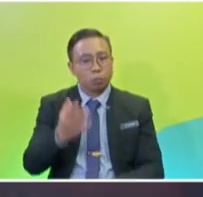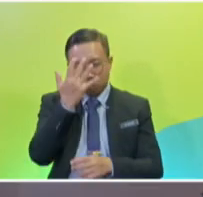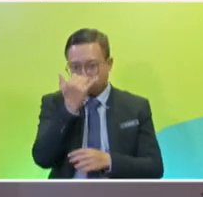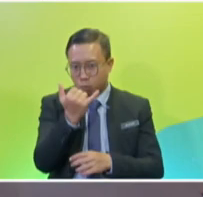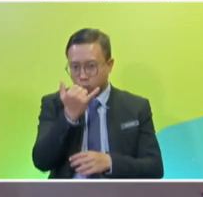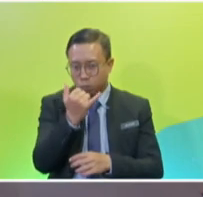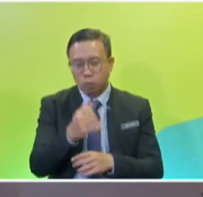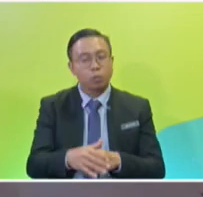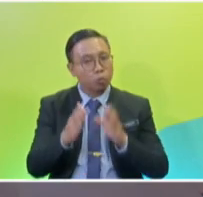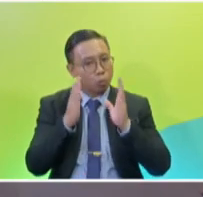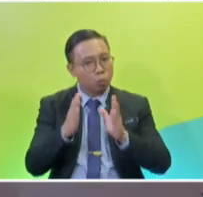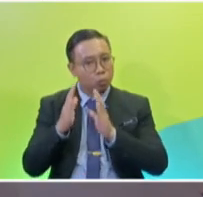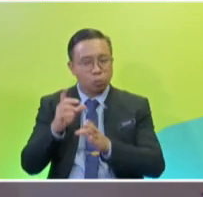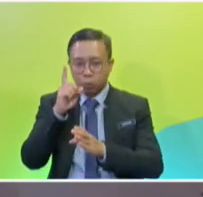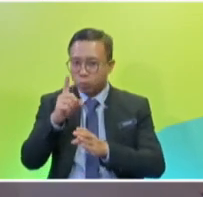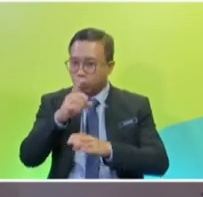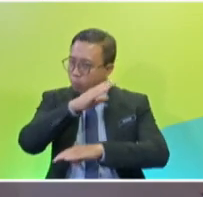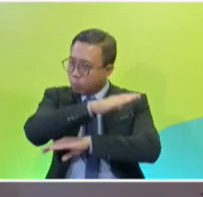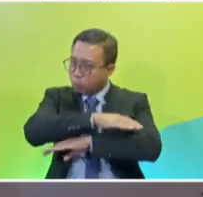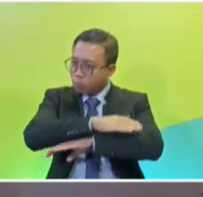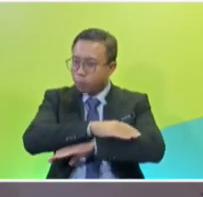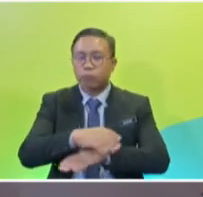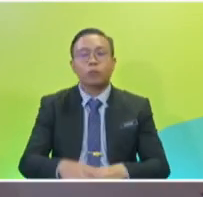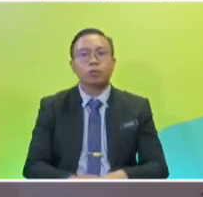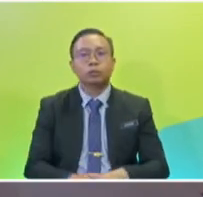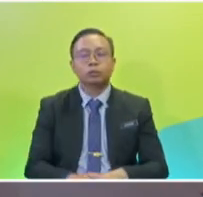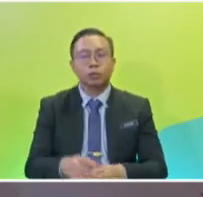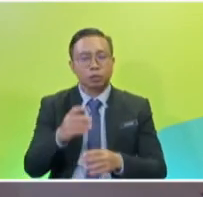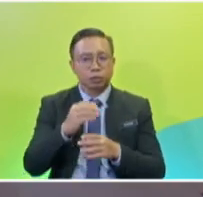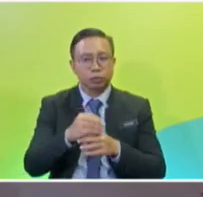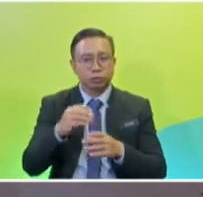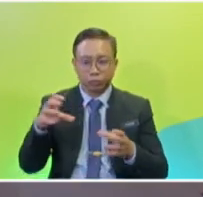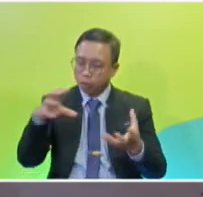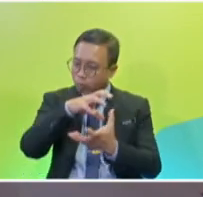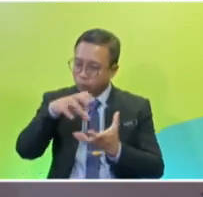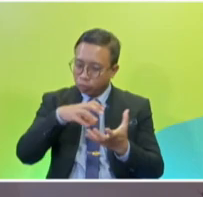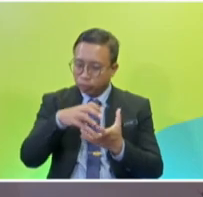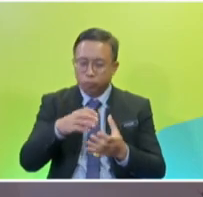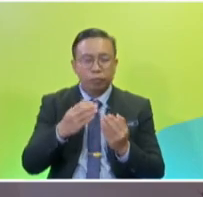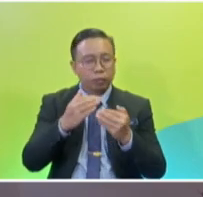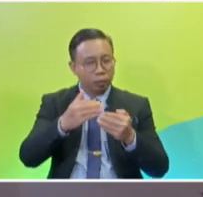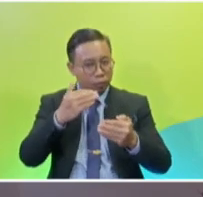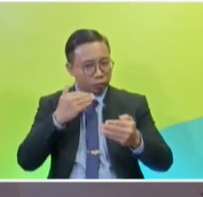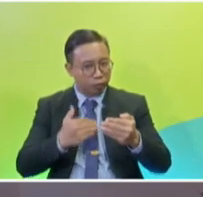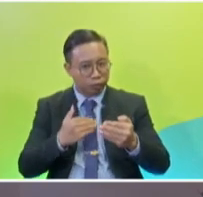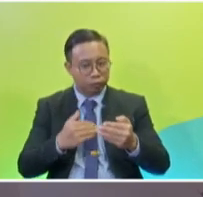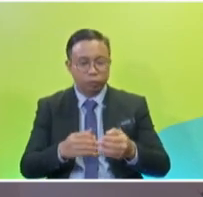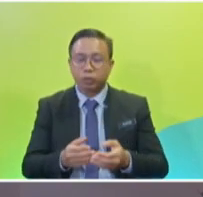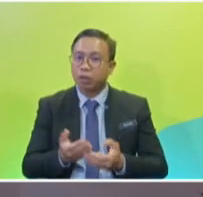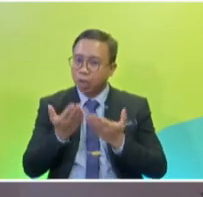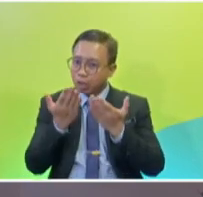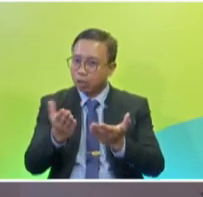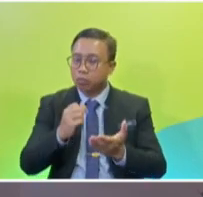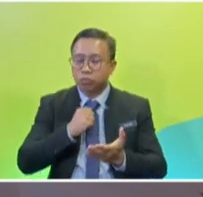have classified into one table for you to just digest this. Just digest this first before you allow yourself to get more.